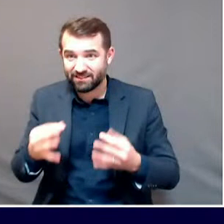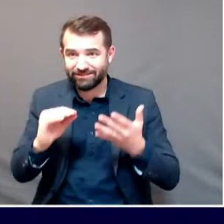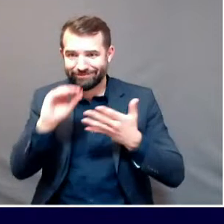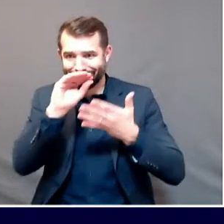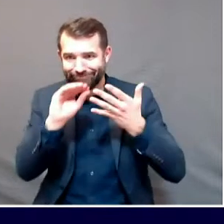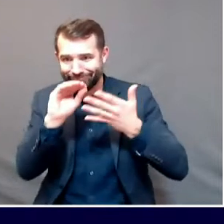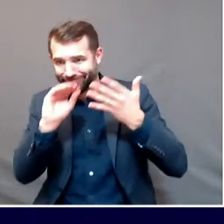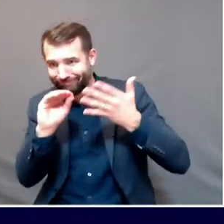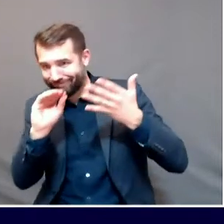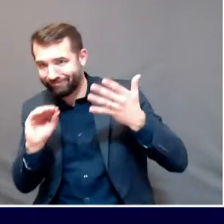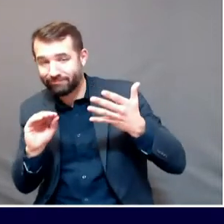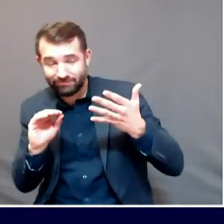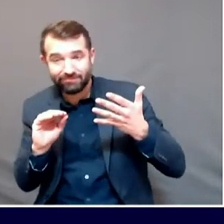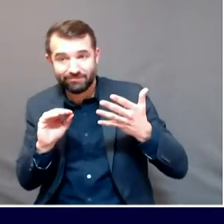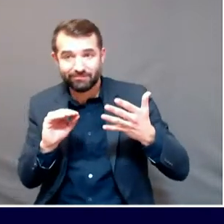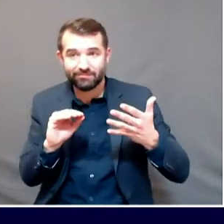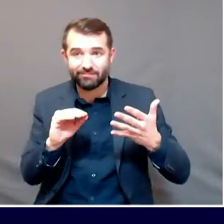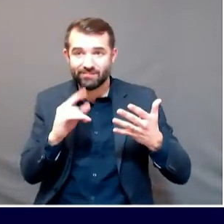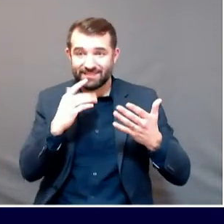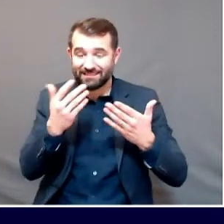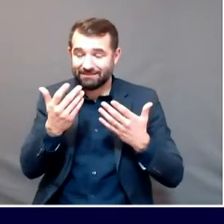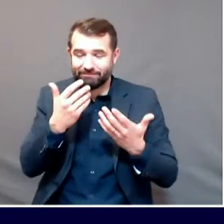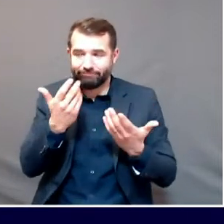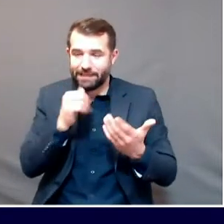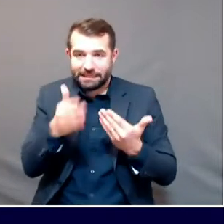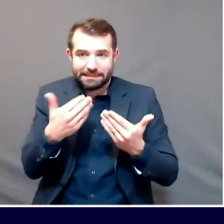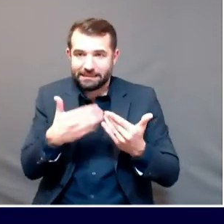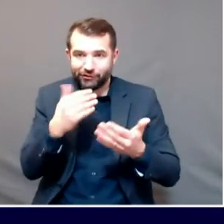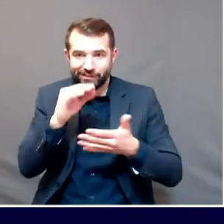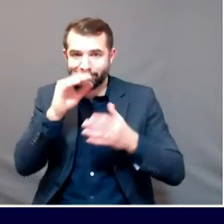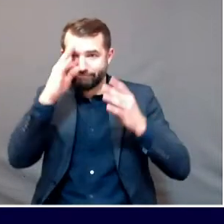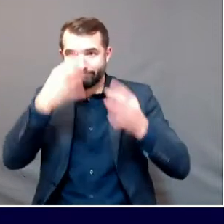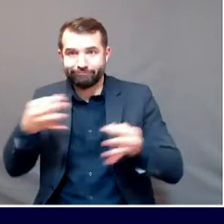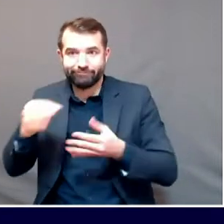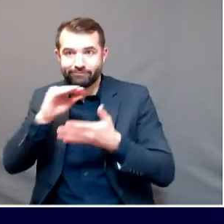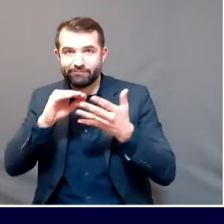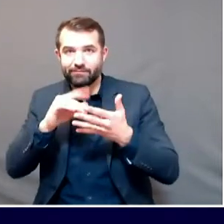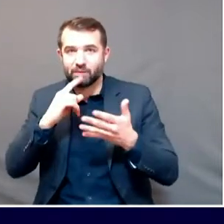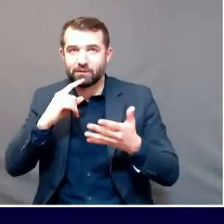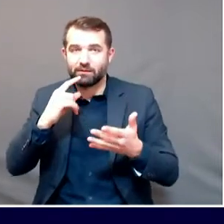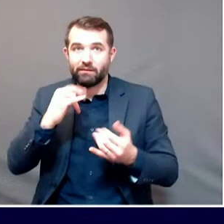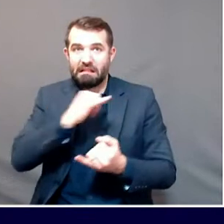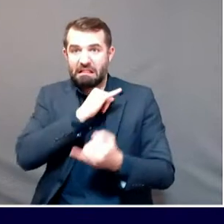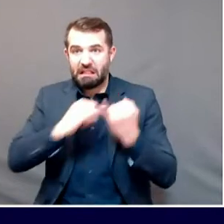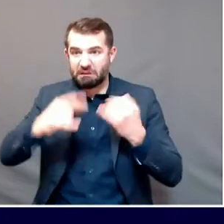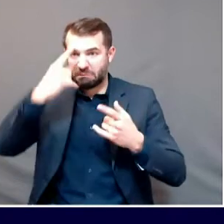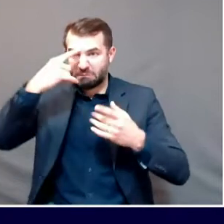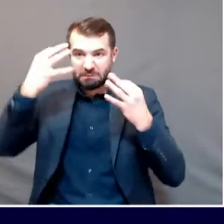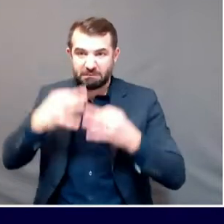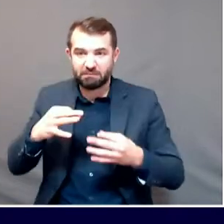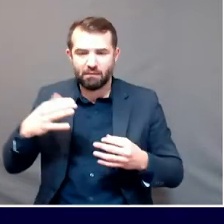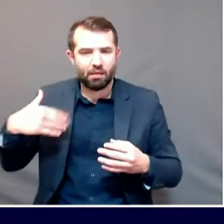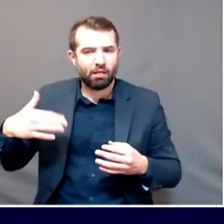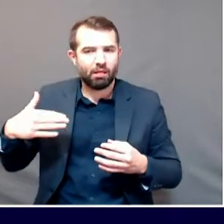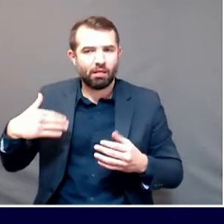to all of these categories. As of right now, nothing has been finalized, but we know that those are discussions that are out there.